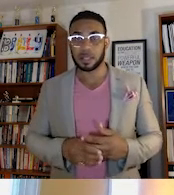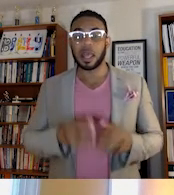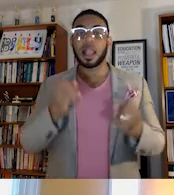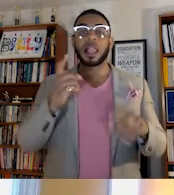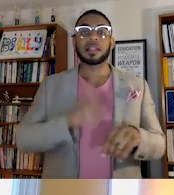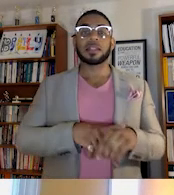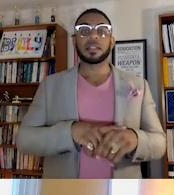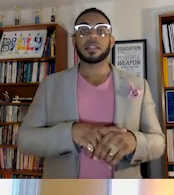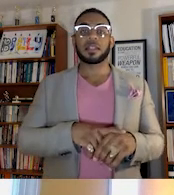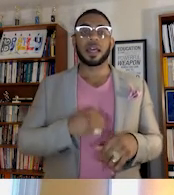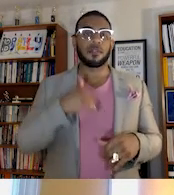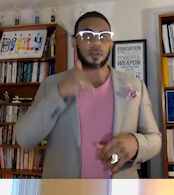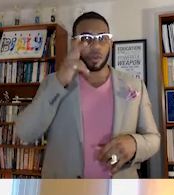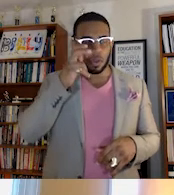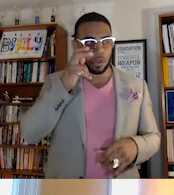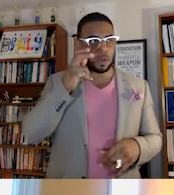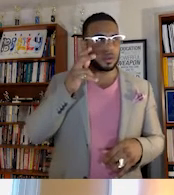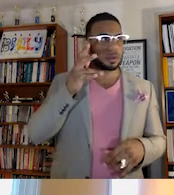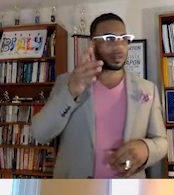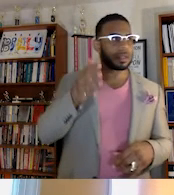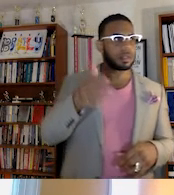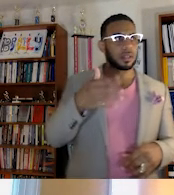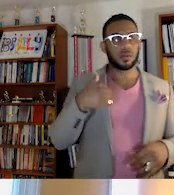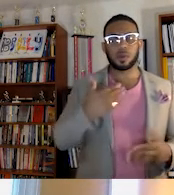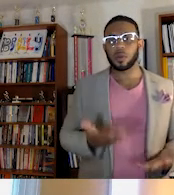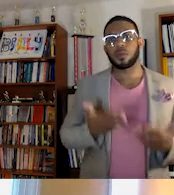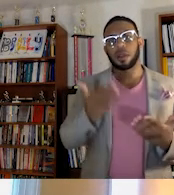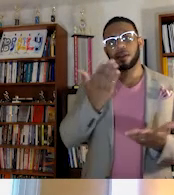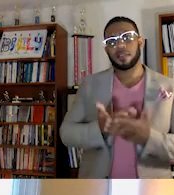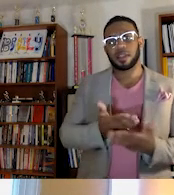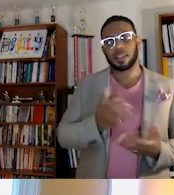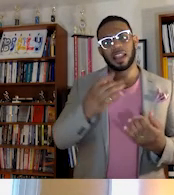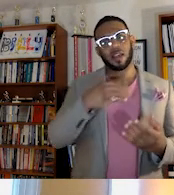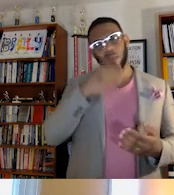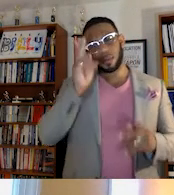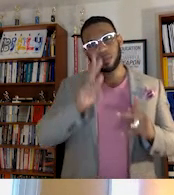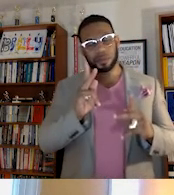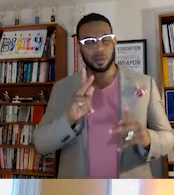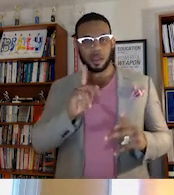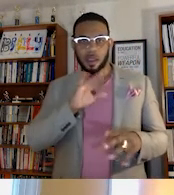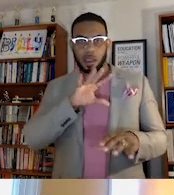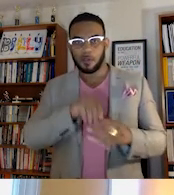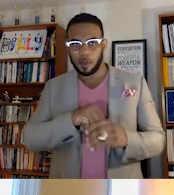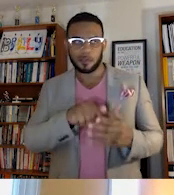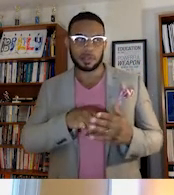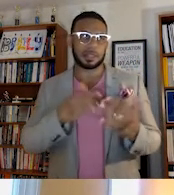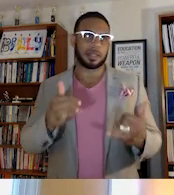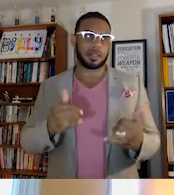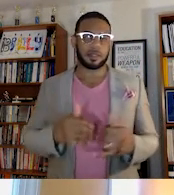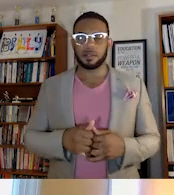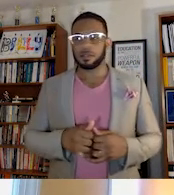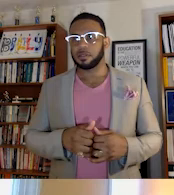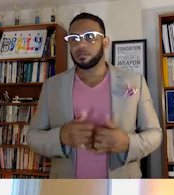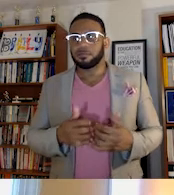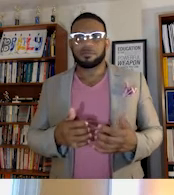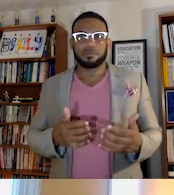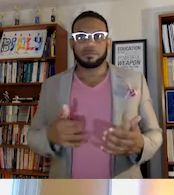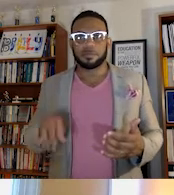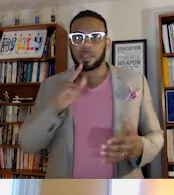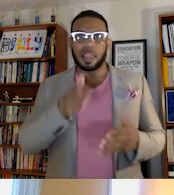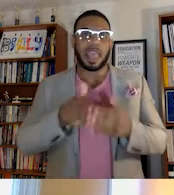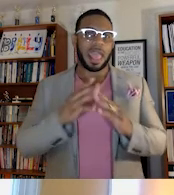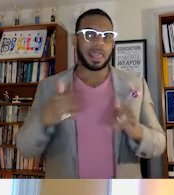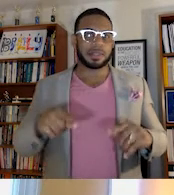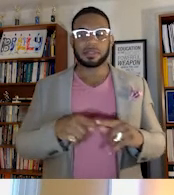of times, I've heard, we brought up the fact a lot of white folks are involved in this now, and they're